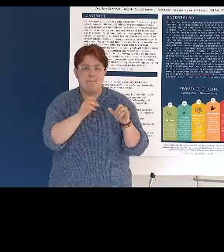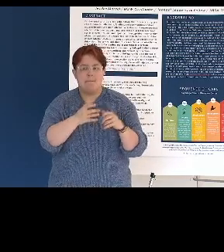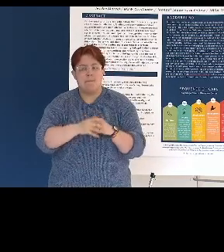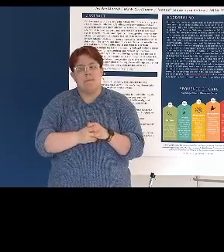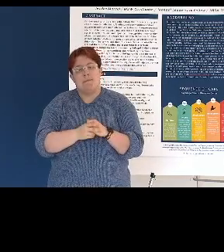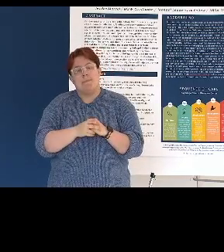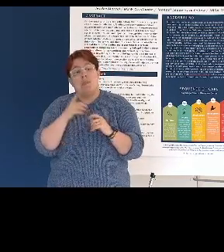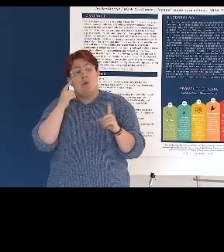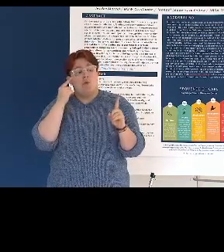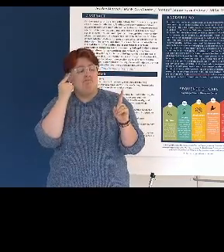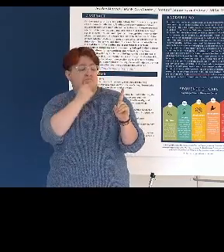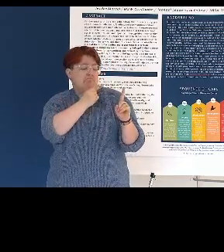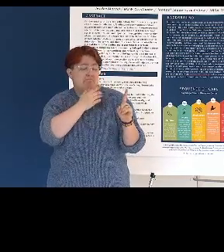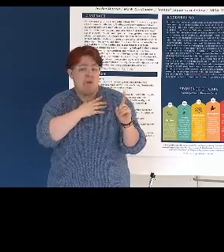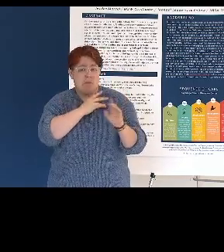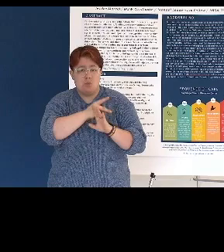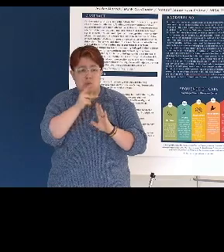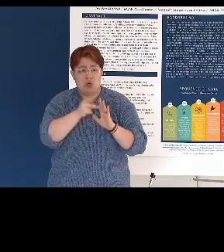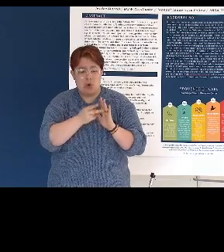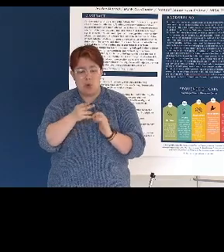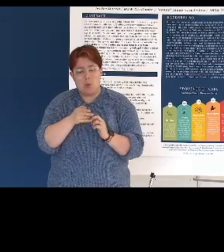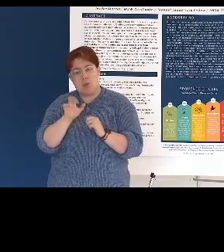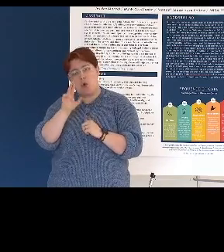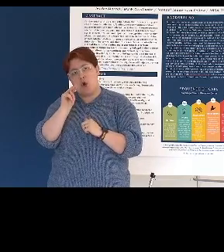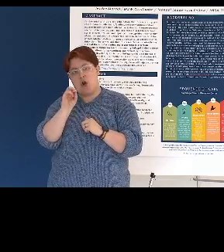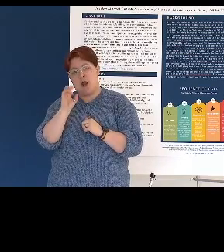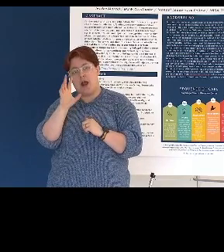of my project, burnout is being defined as, or